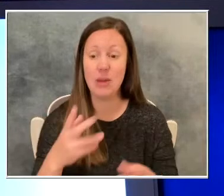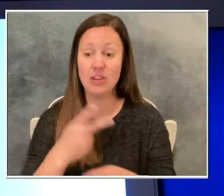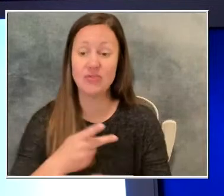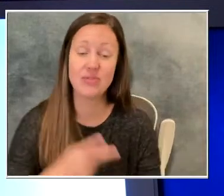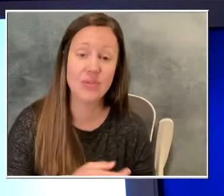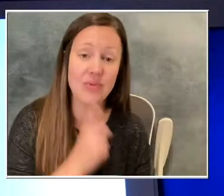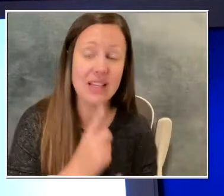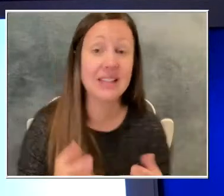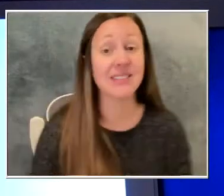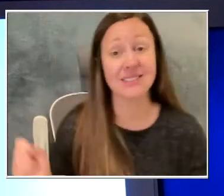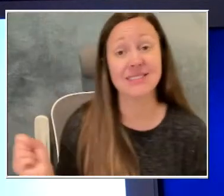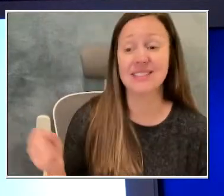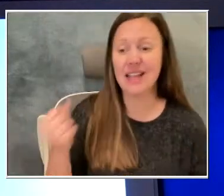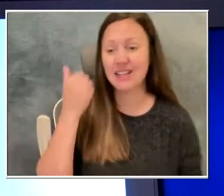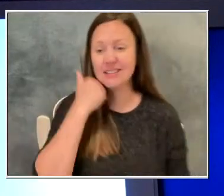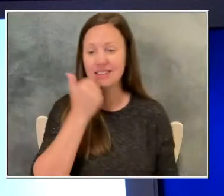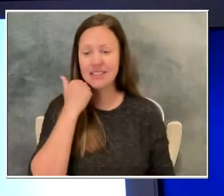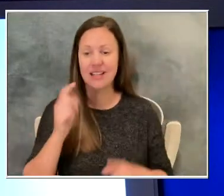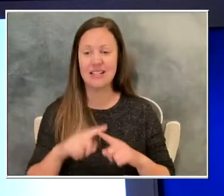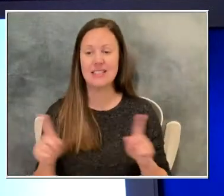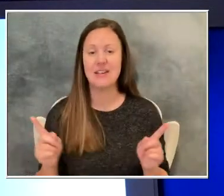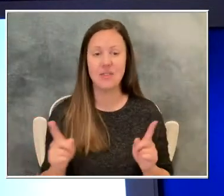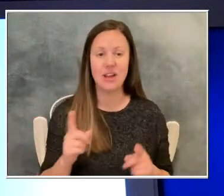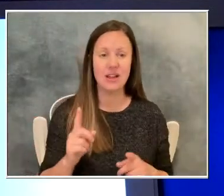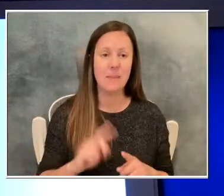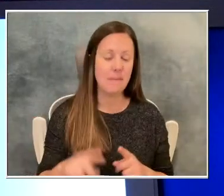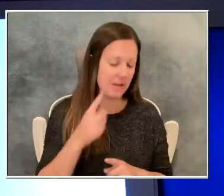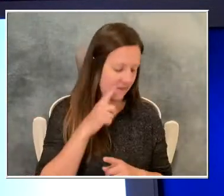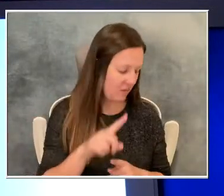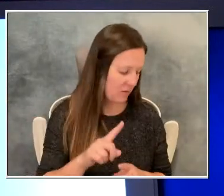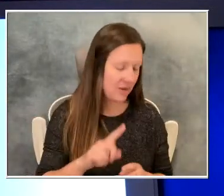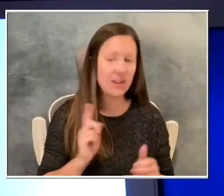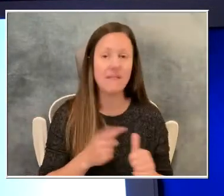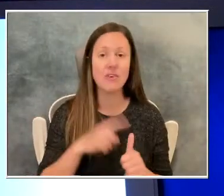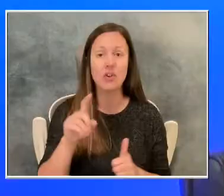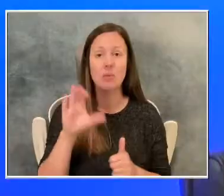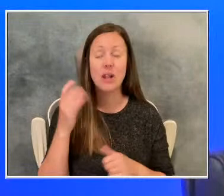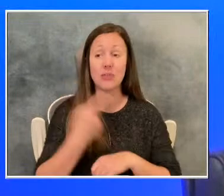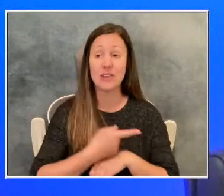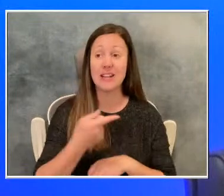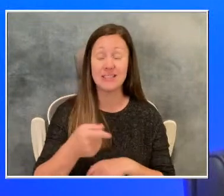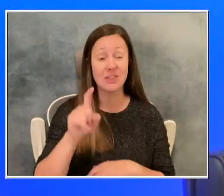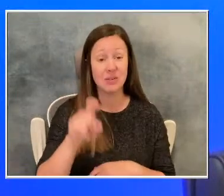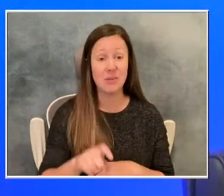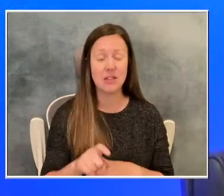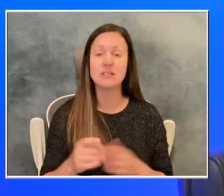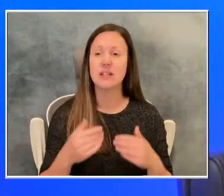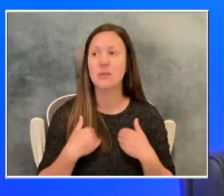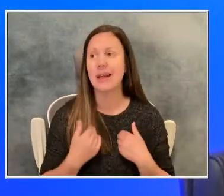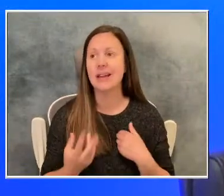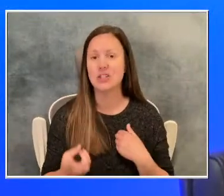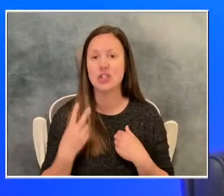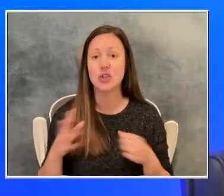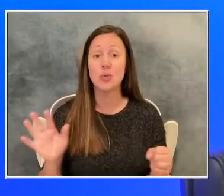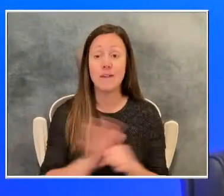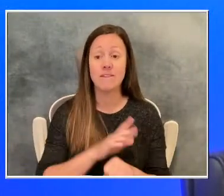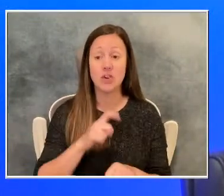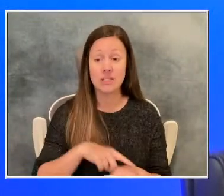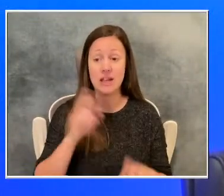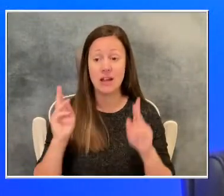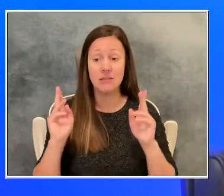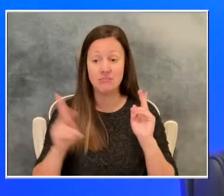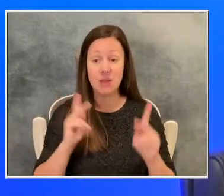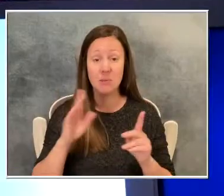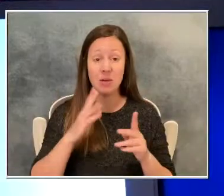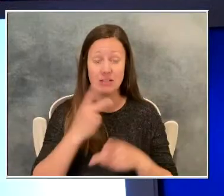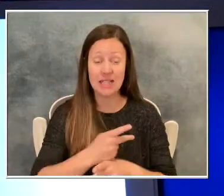day to day. For the first 100 days, if you have to have, I had 2 full-time caregivers taking care of me. Oh,